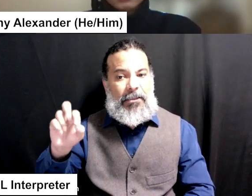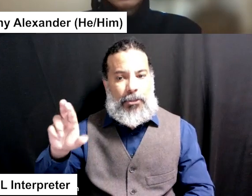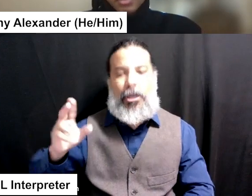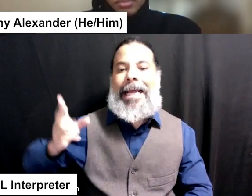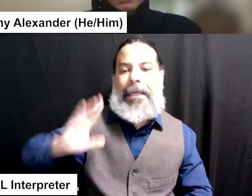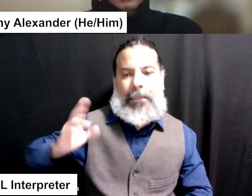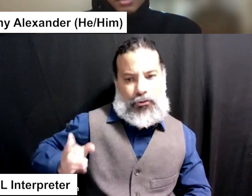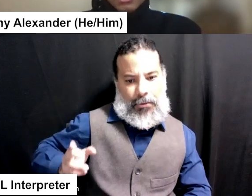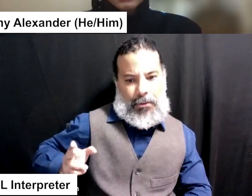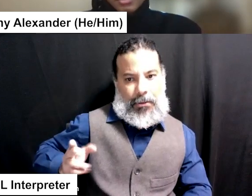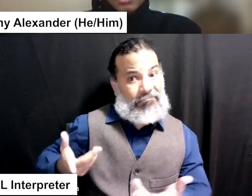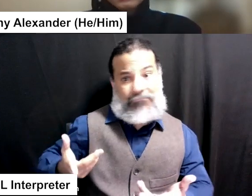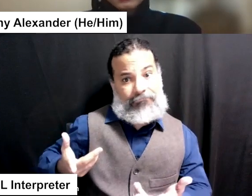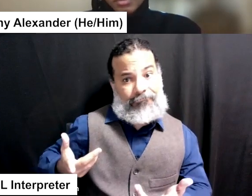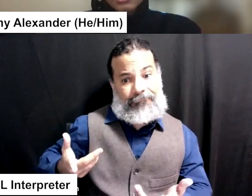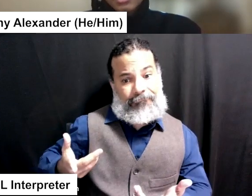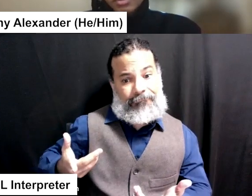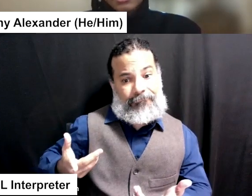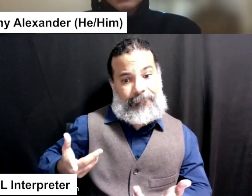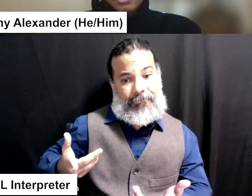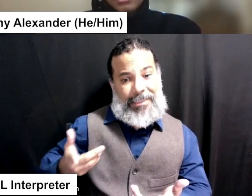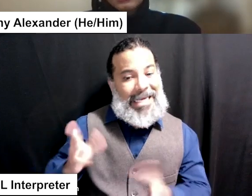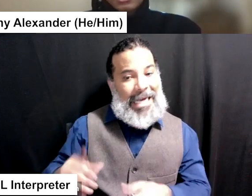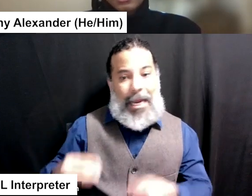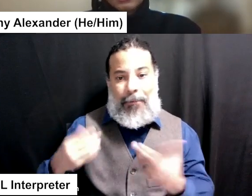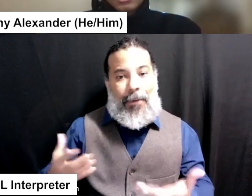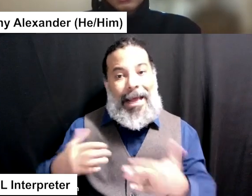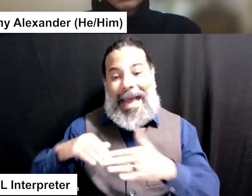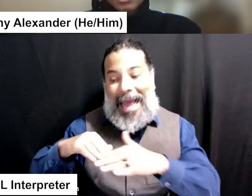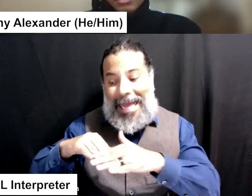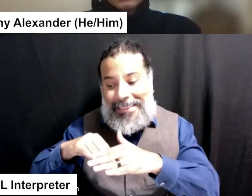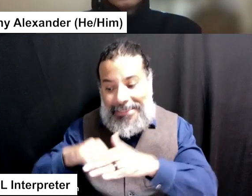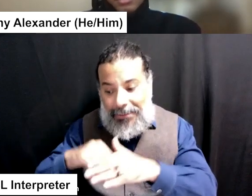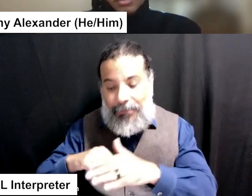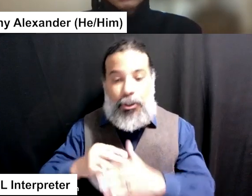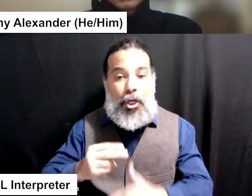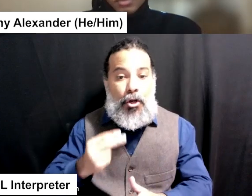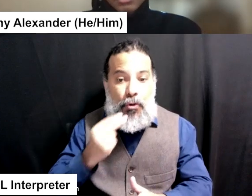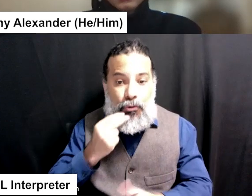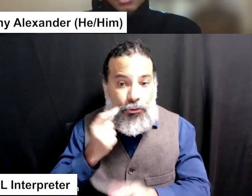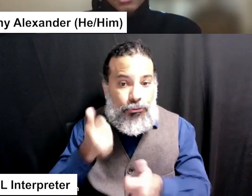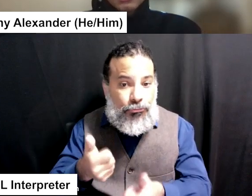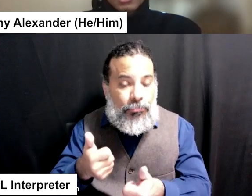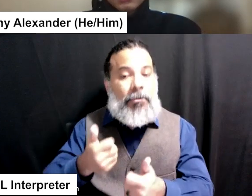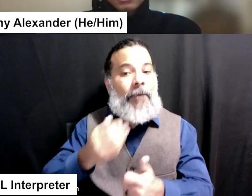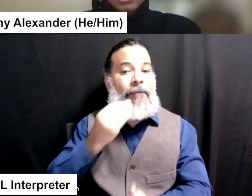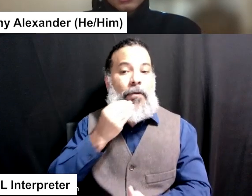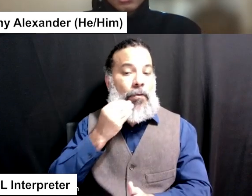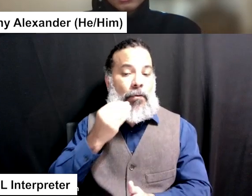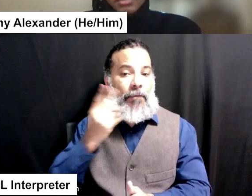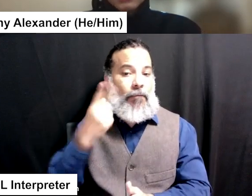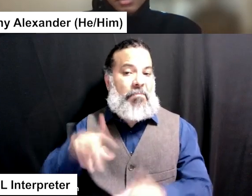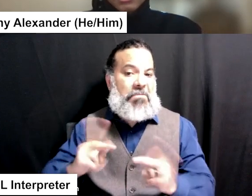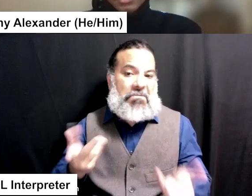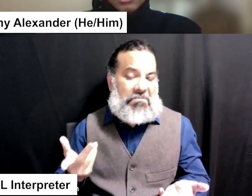historically has not provided accessible, nutritious food for folks.